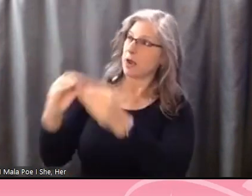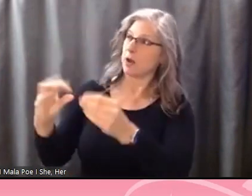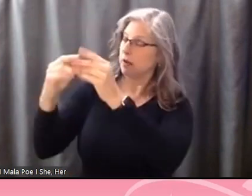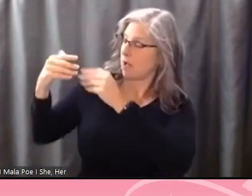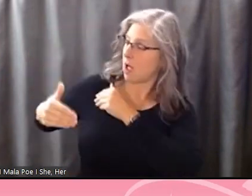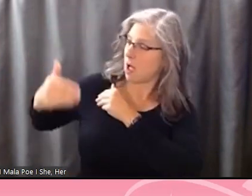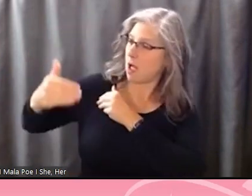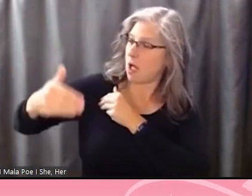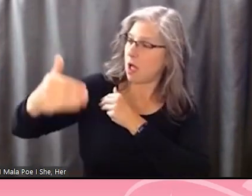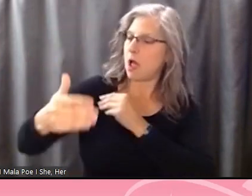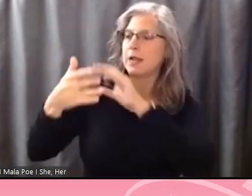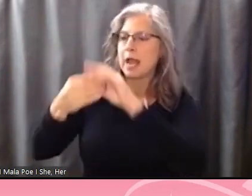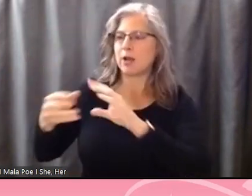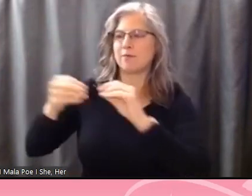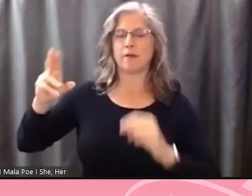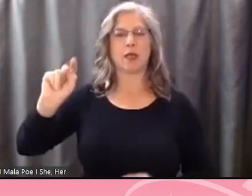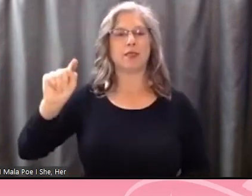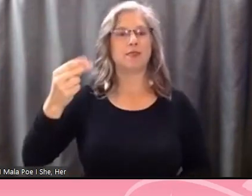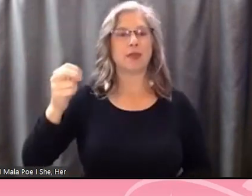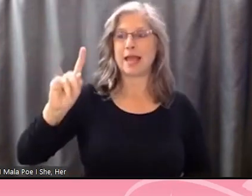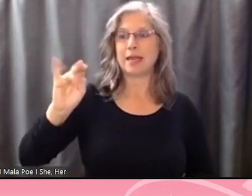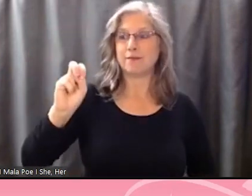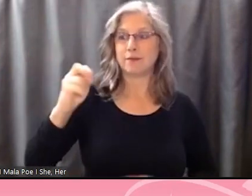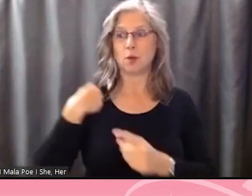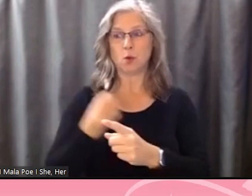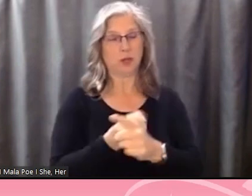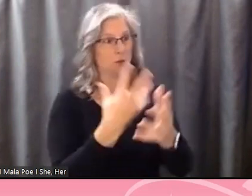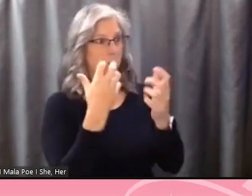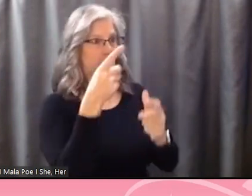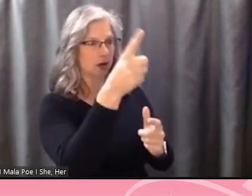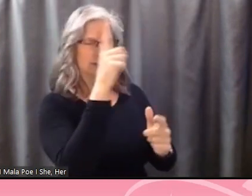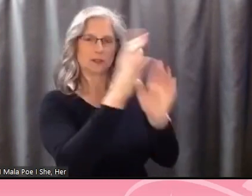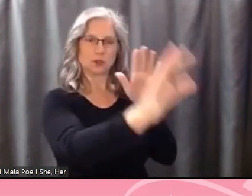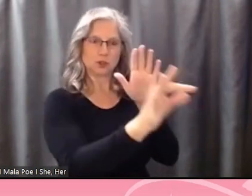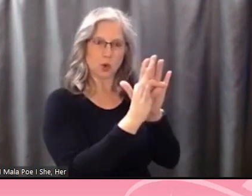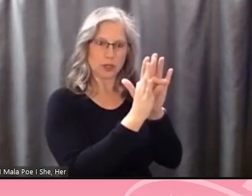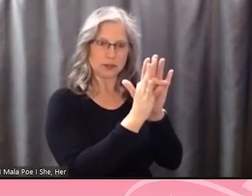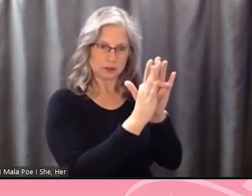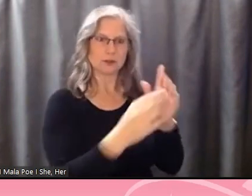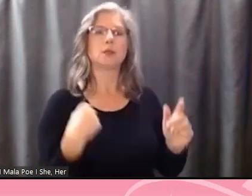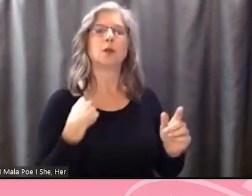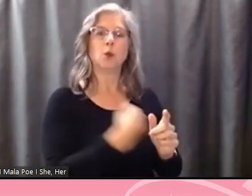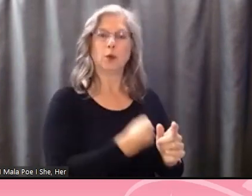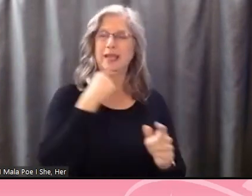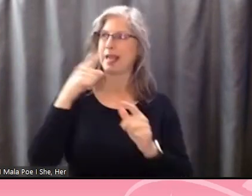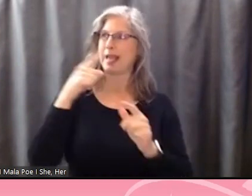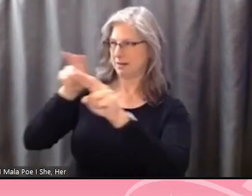the narrative of the native, is a choice, and it is time for us to choose